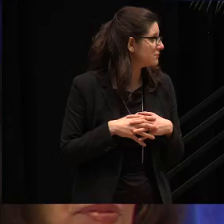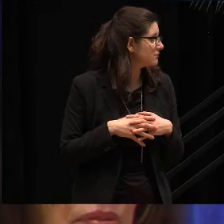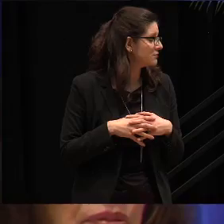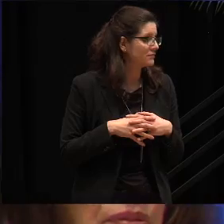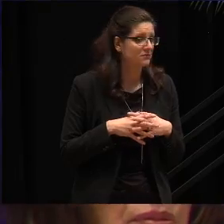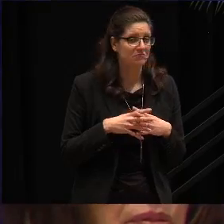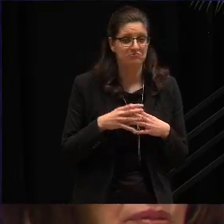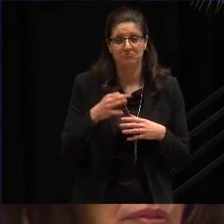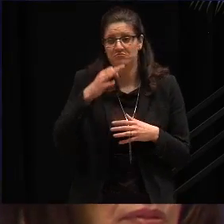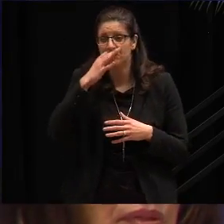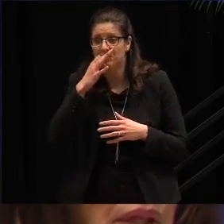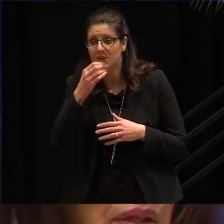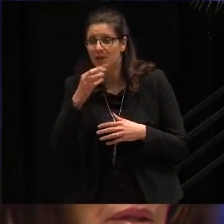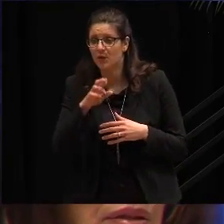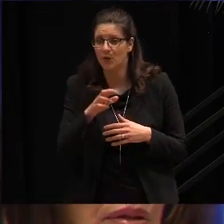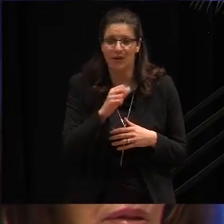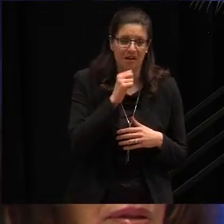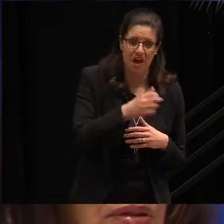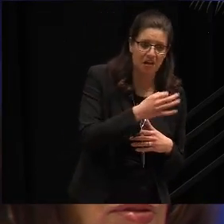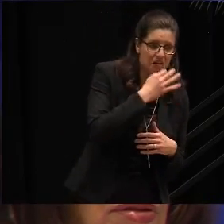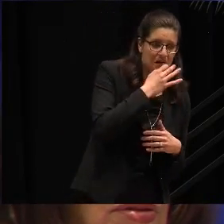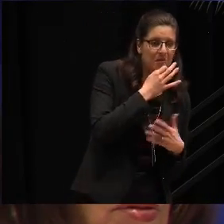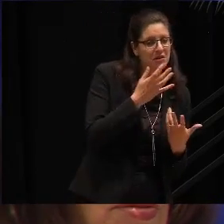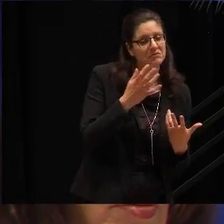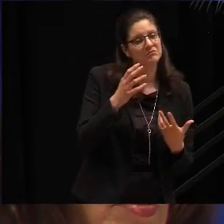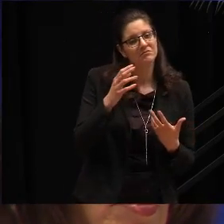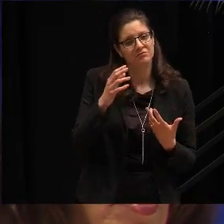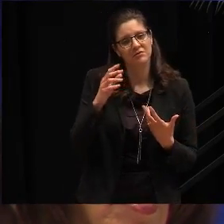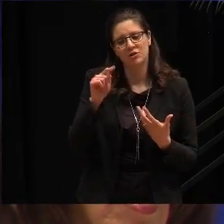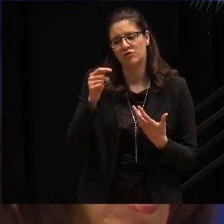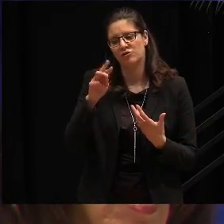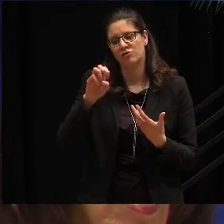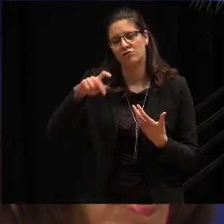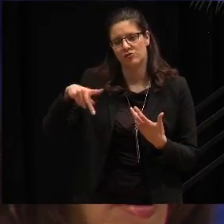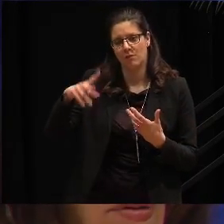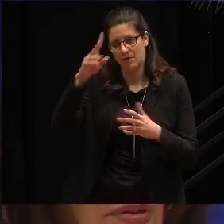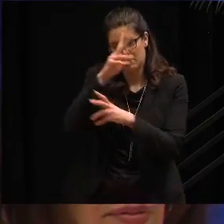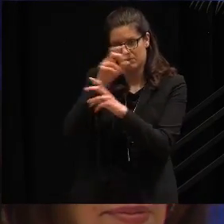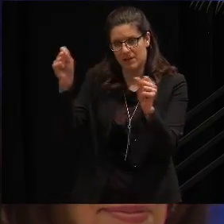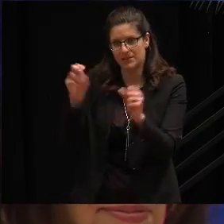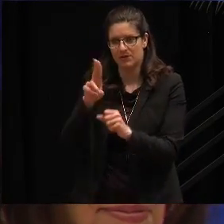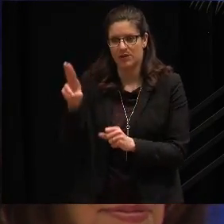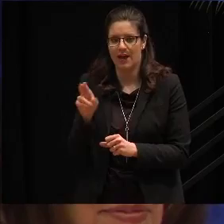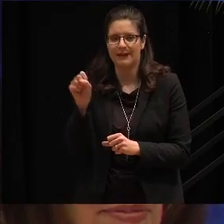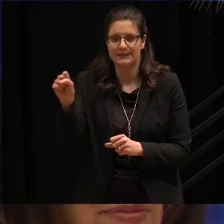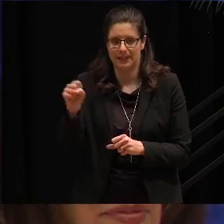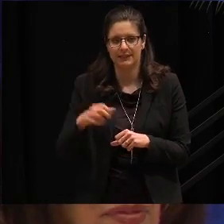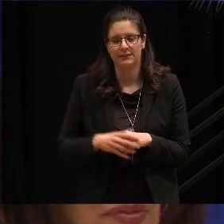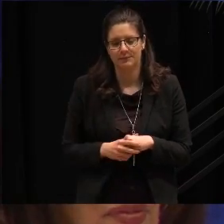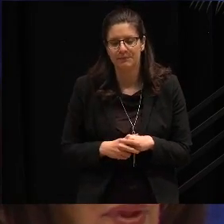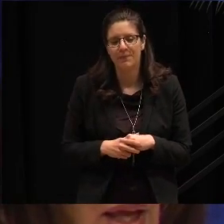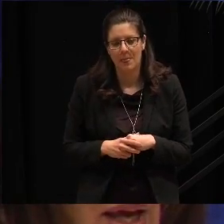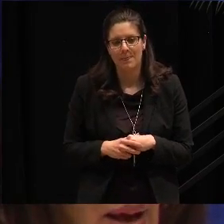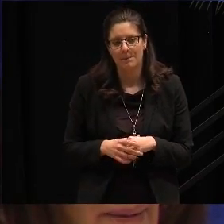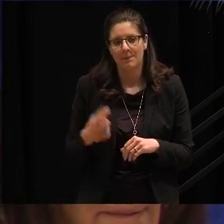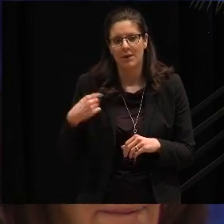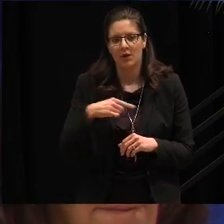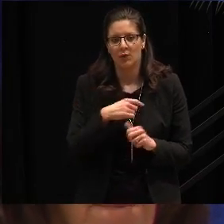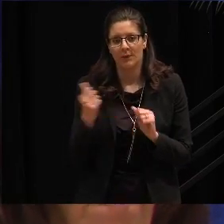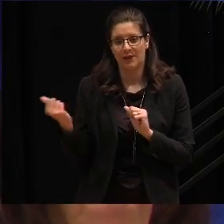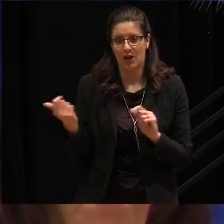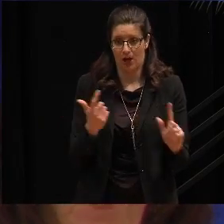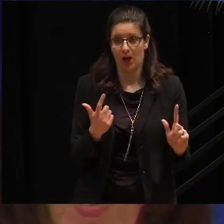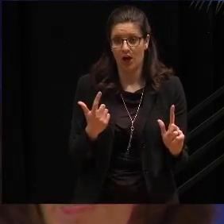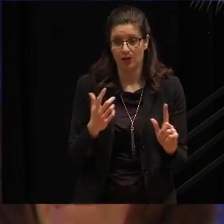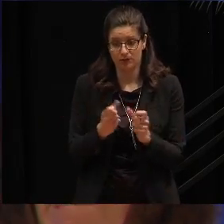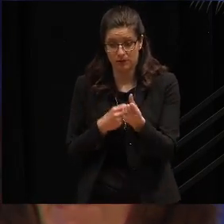Competent or incompetent, Donald Trump is President of the United States. And we all, including